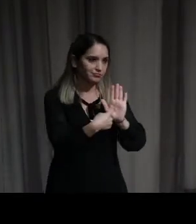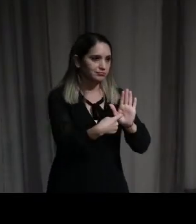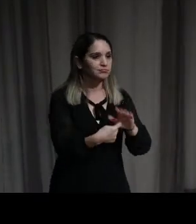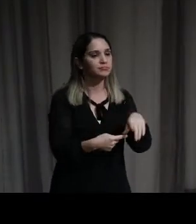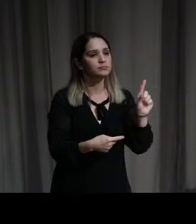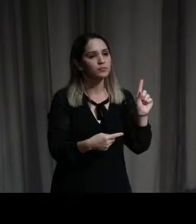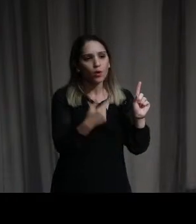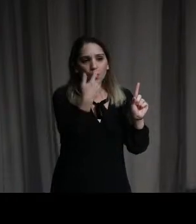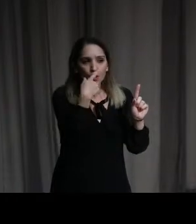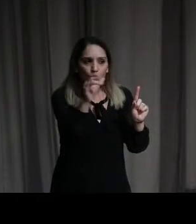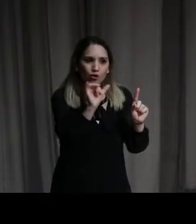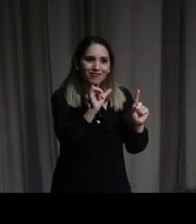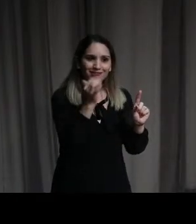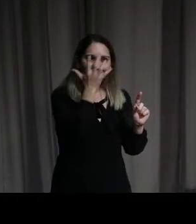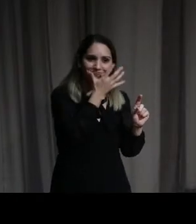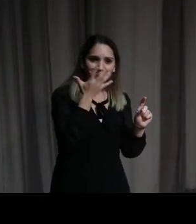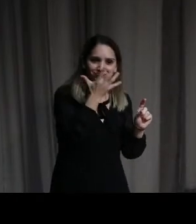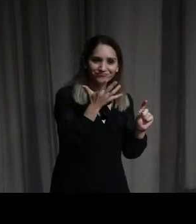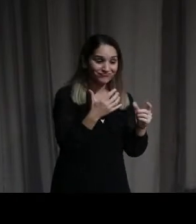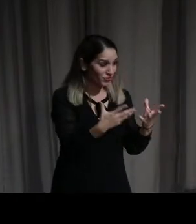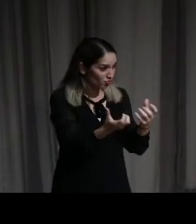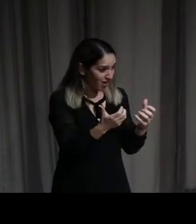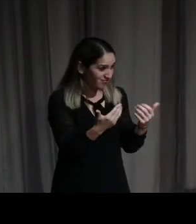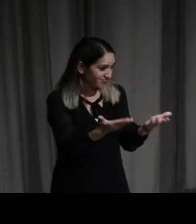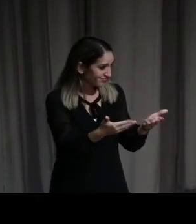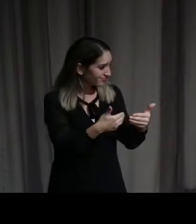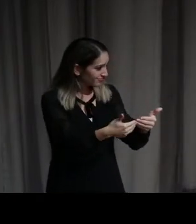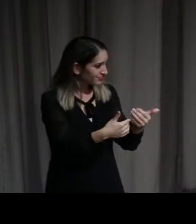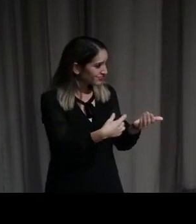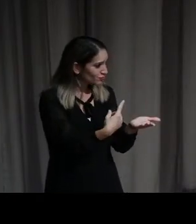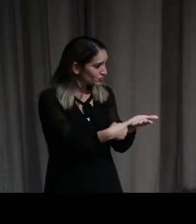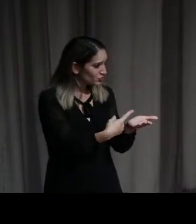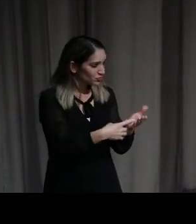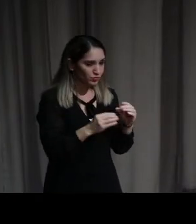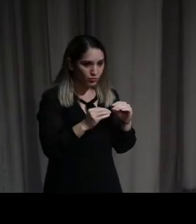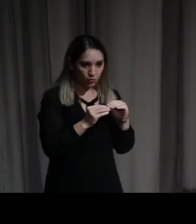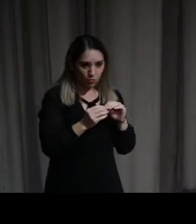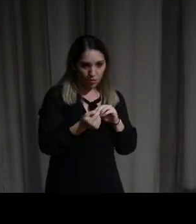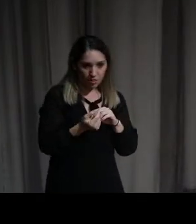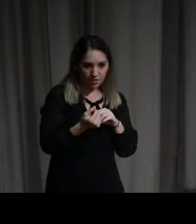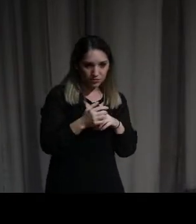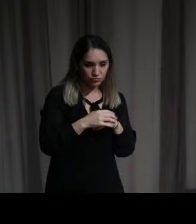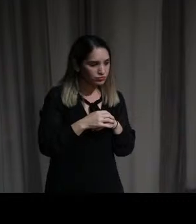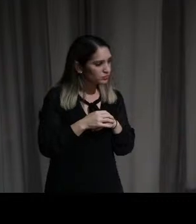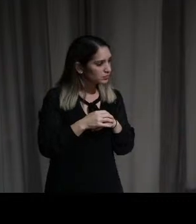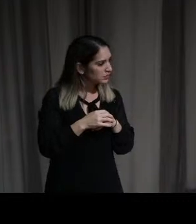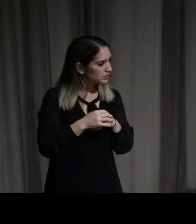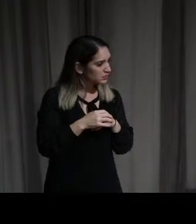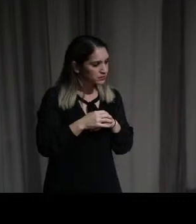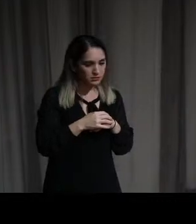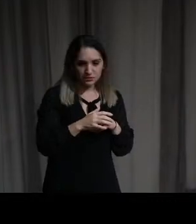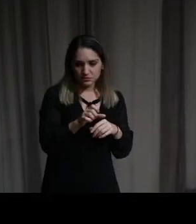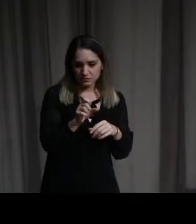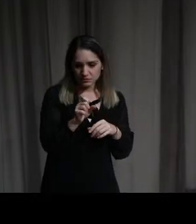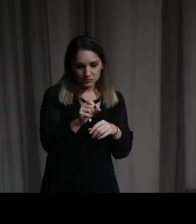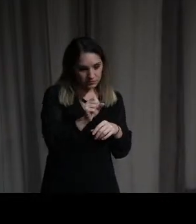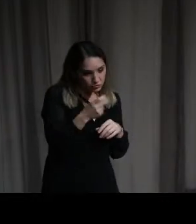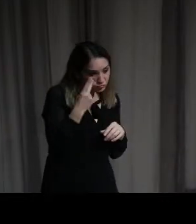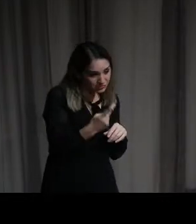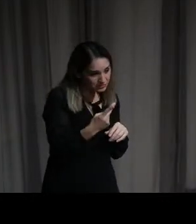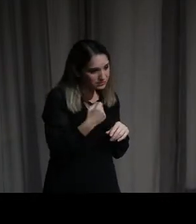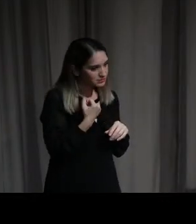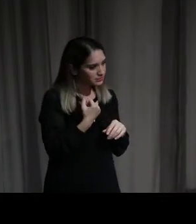like. I don't know if you want to just talk about it for a little bit. Of course, you see the sacrifice of